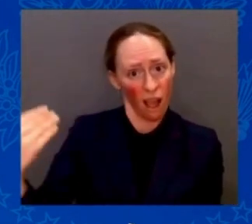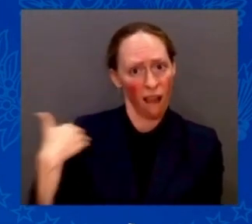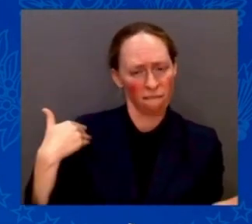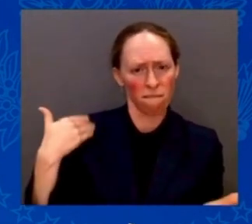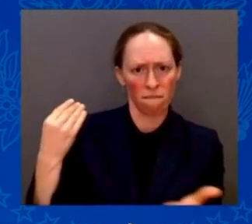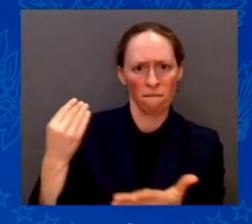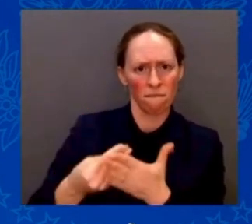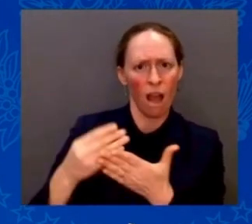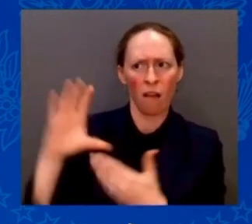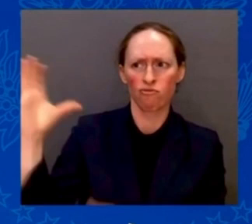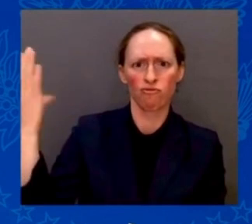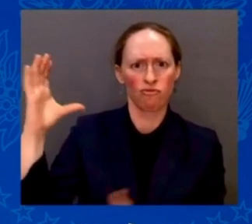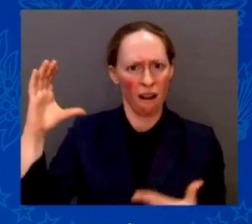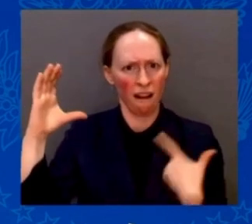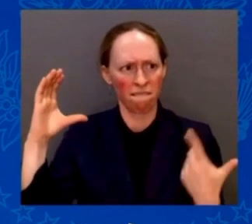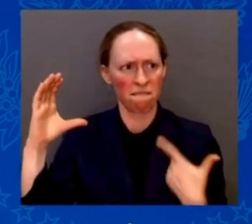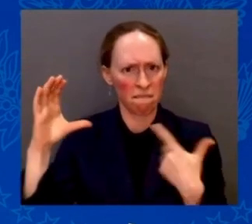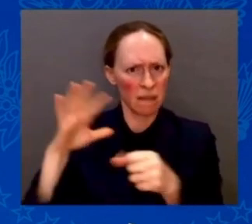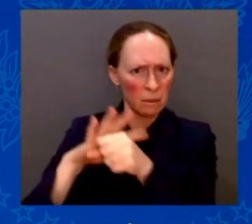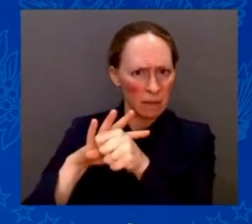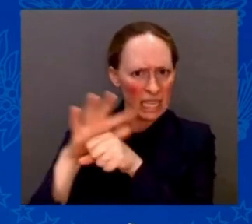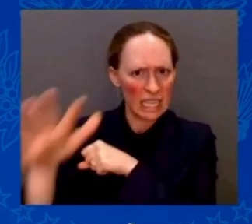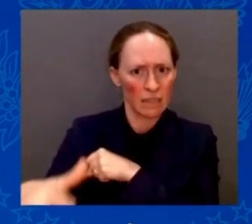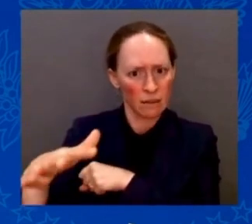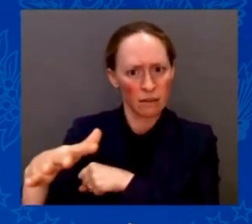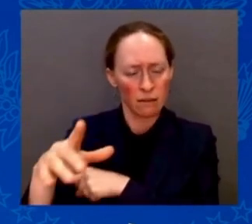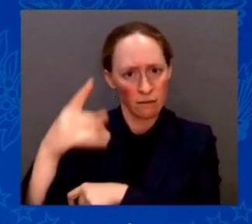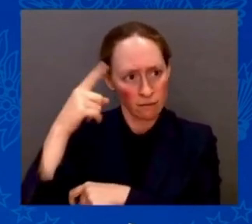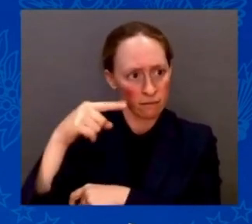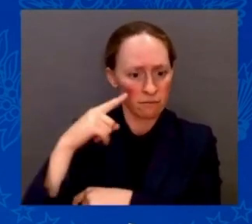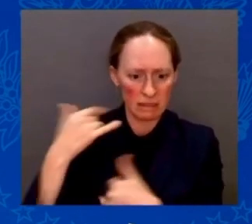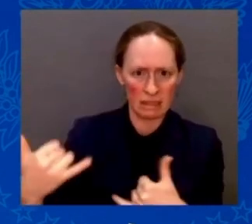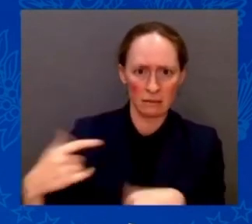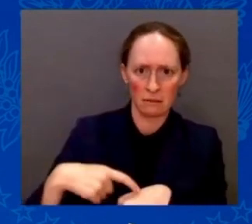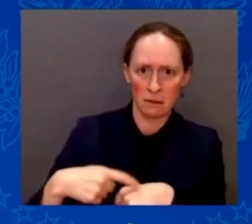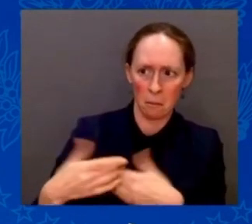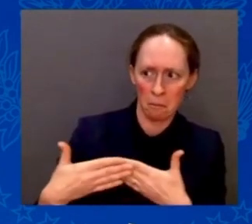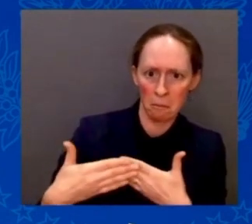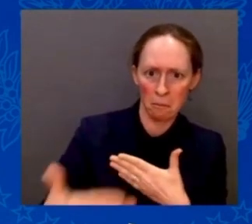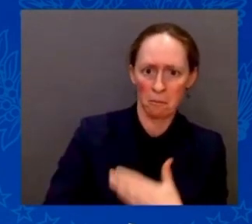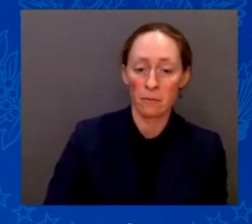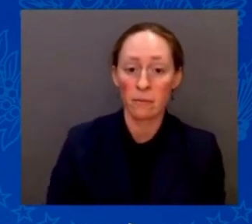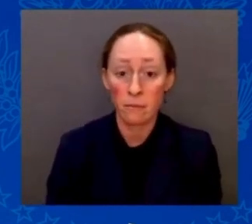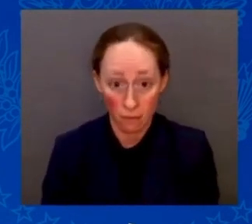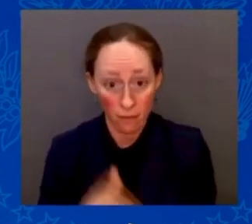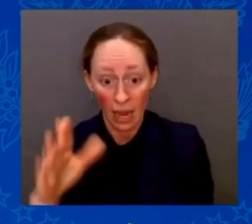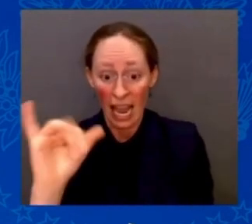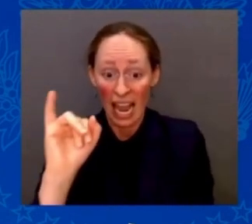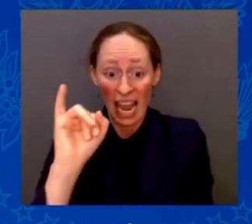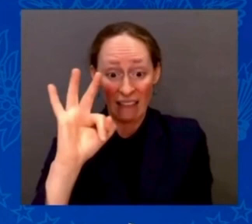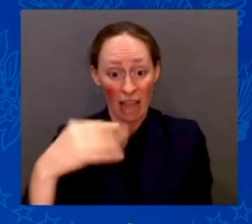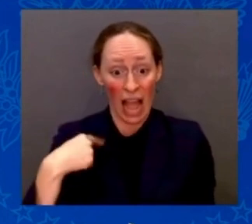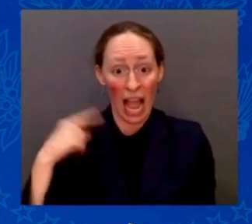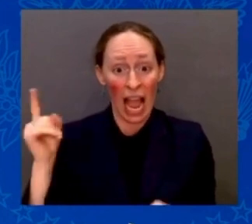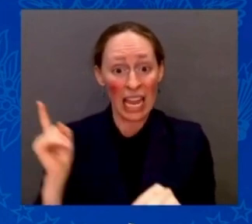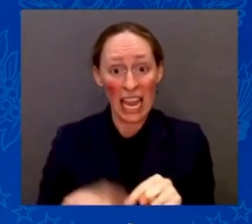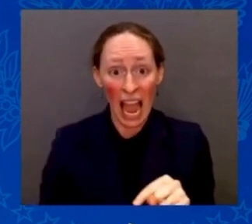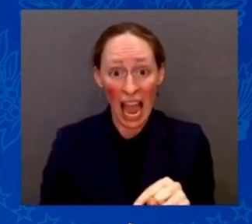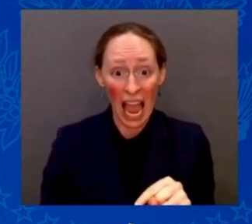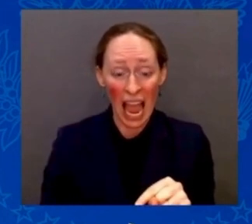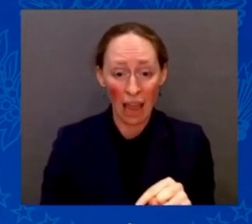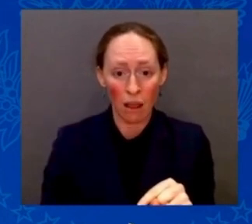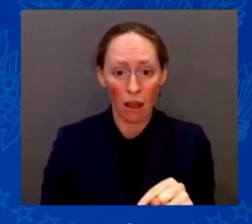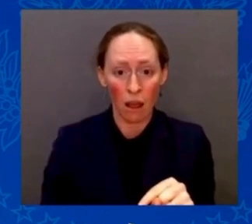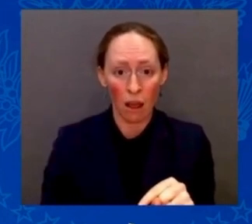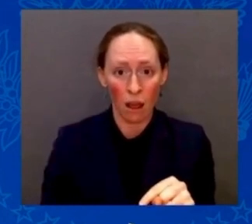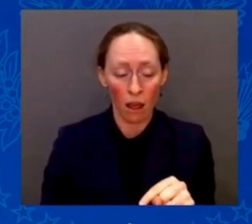answer is, if I can't do that, I'm going to point out why. How can we not respond? My God,